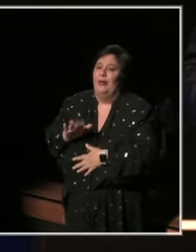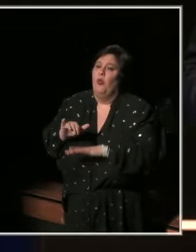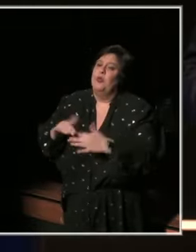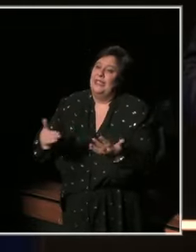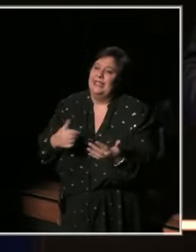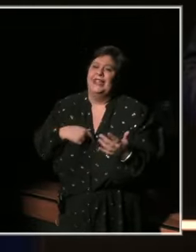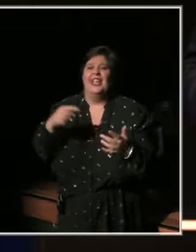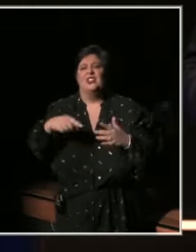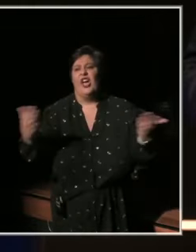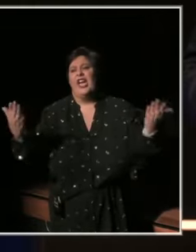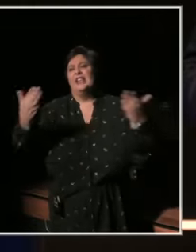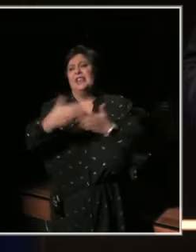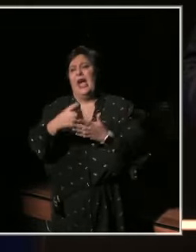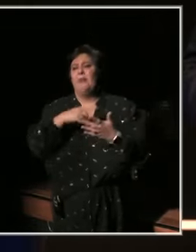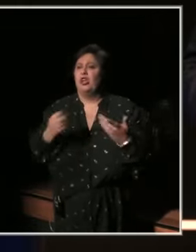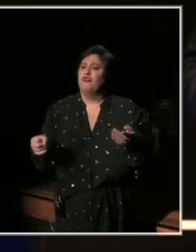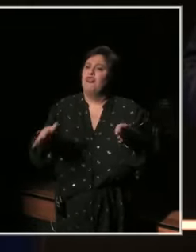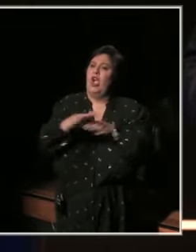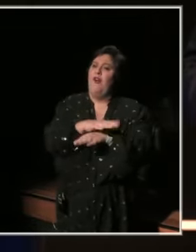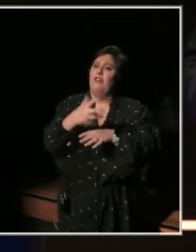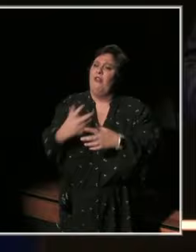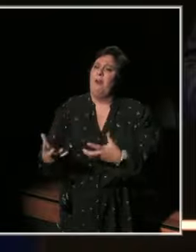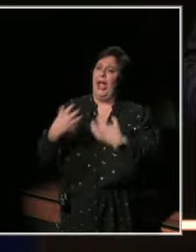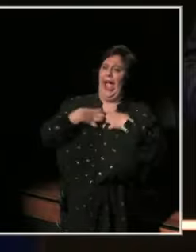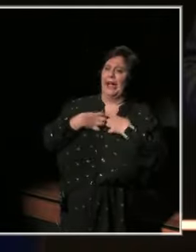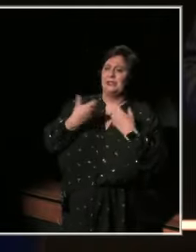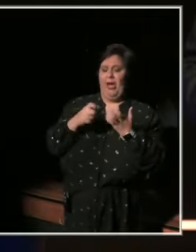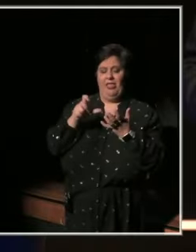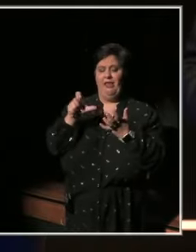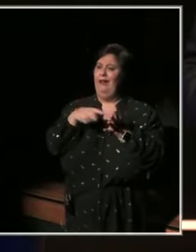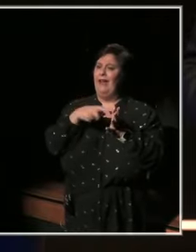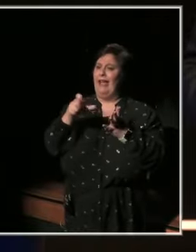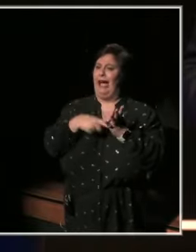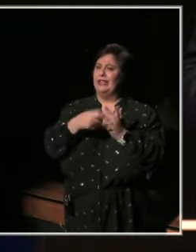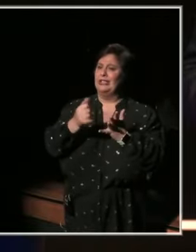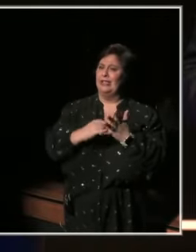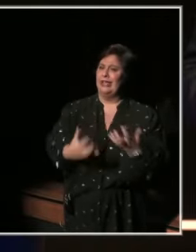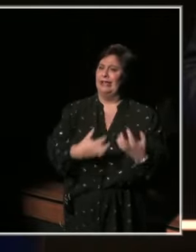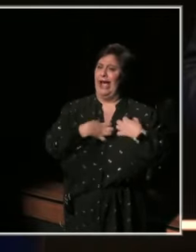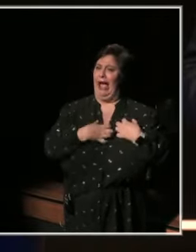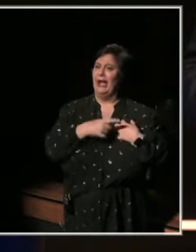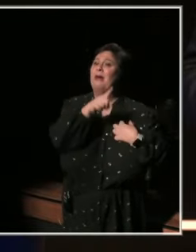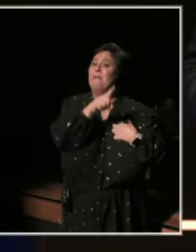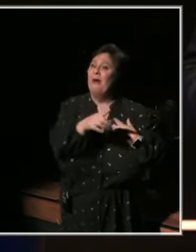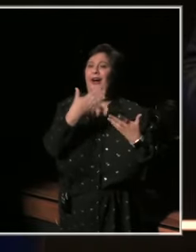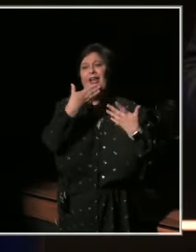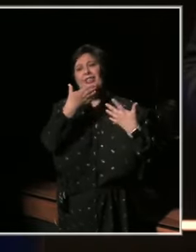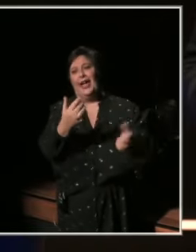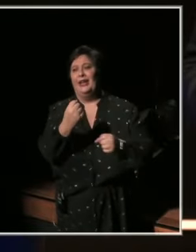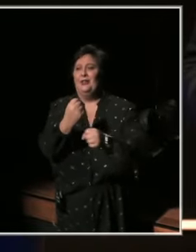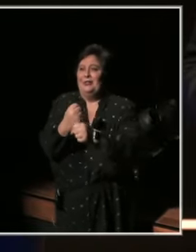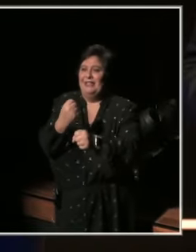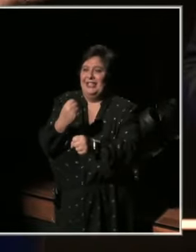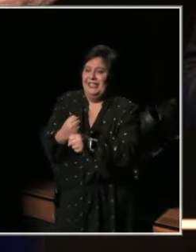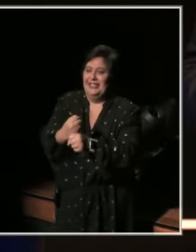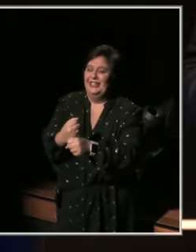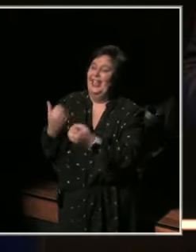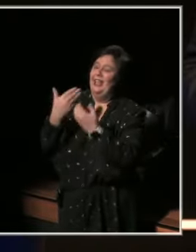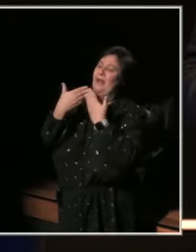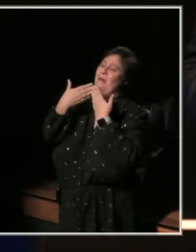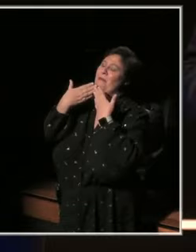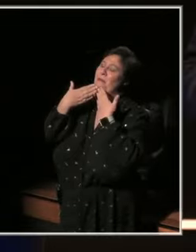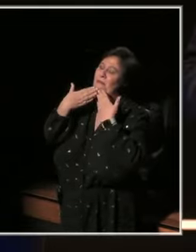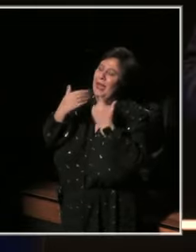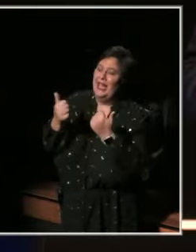is not here tonight because he's still recovering from being attacked by that cactus. But on behalf of all of us, thank you so much, Griersons, and